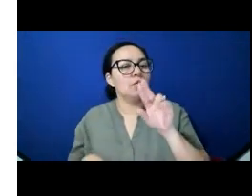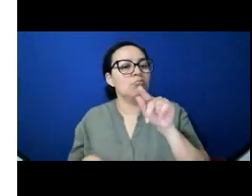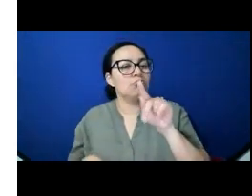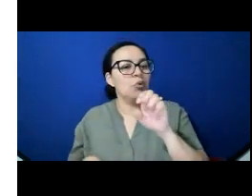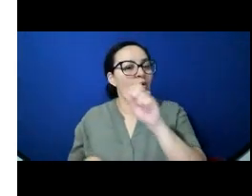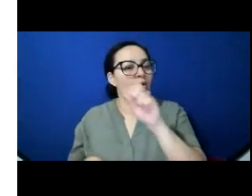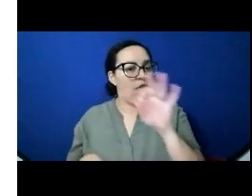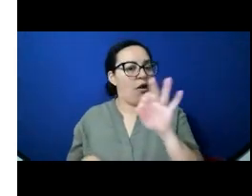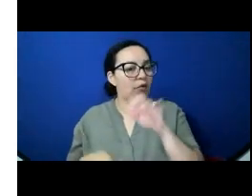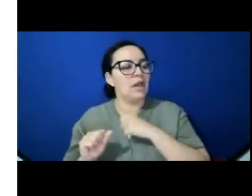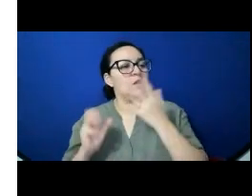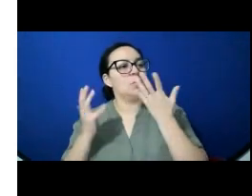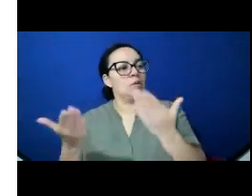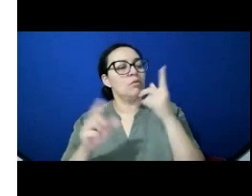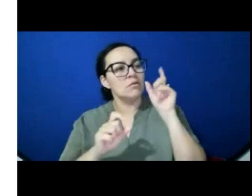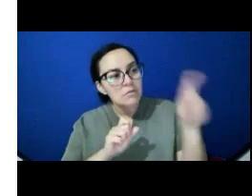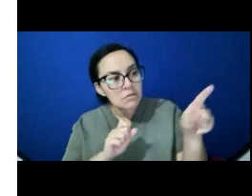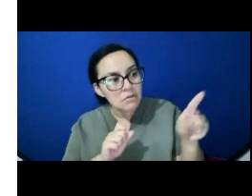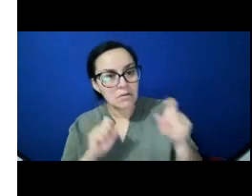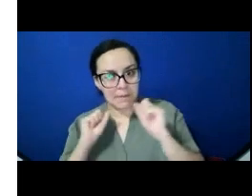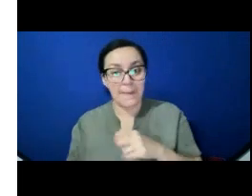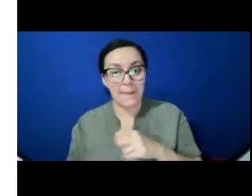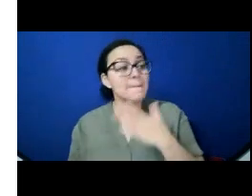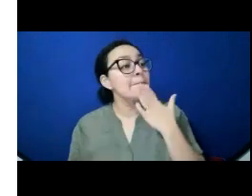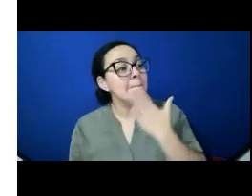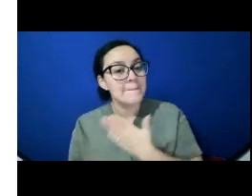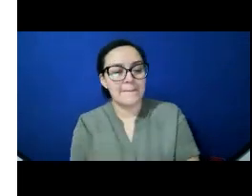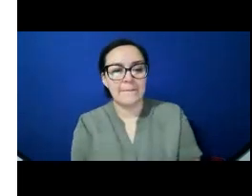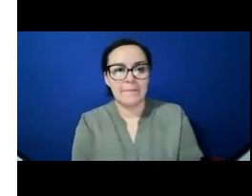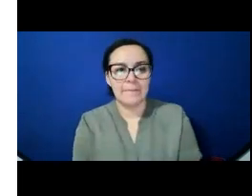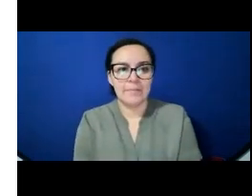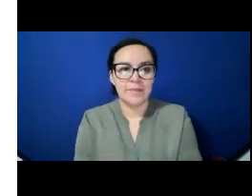your question live. Thank you.